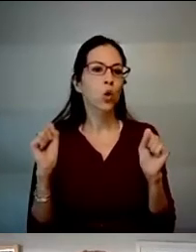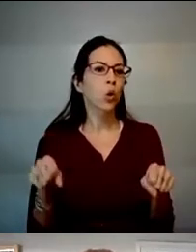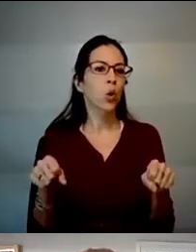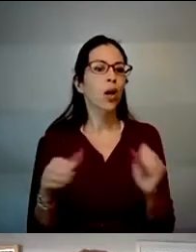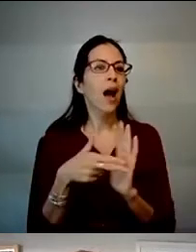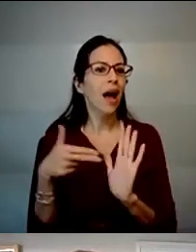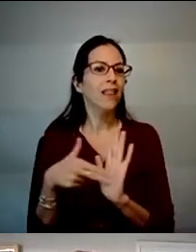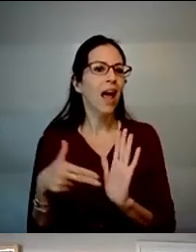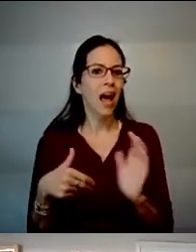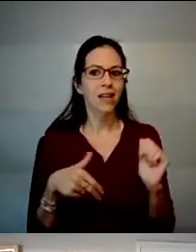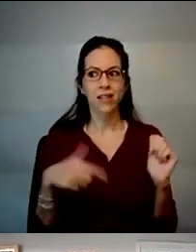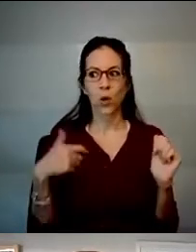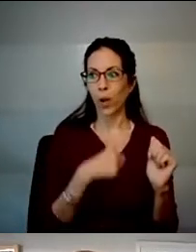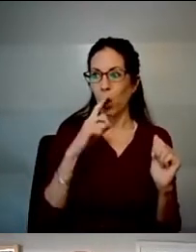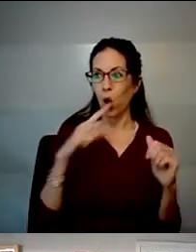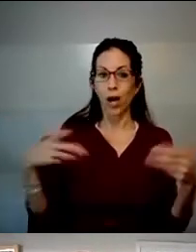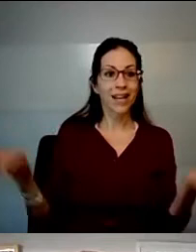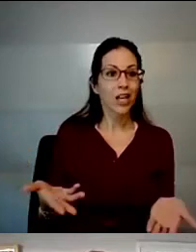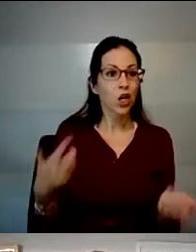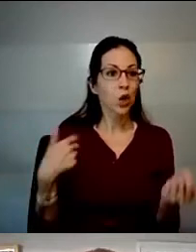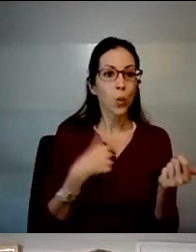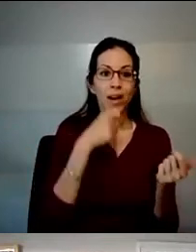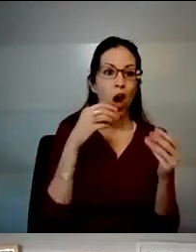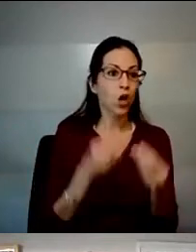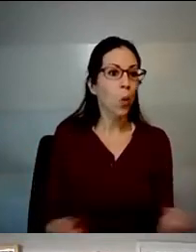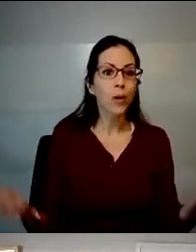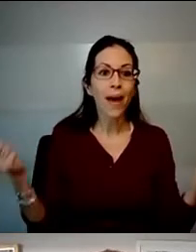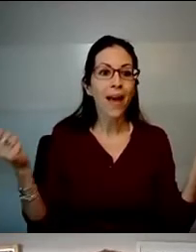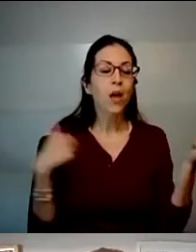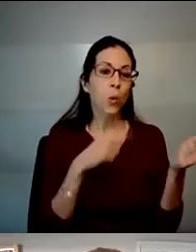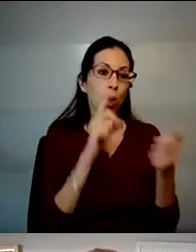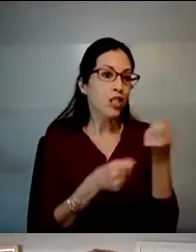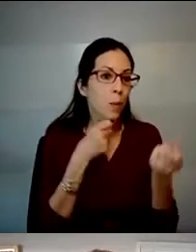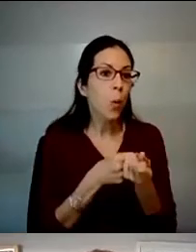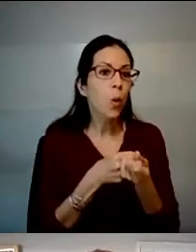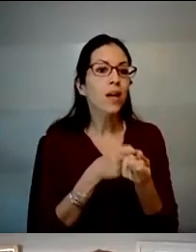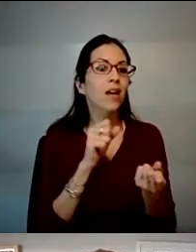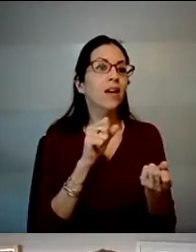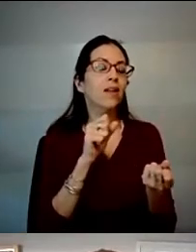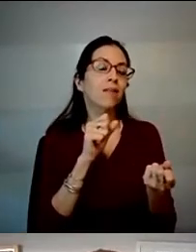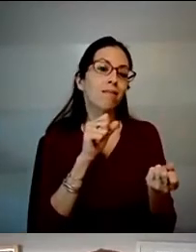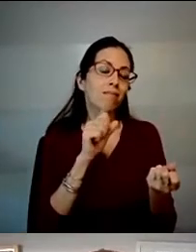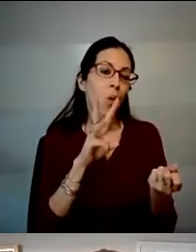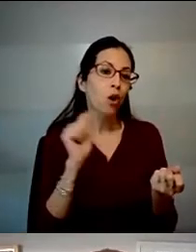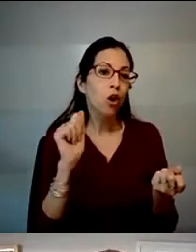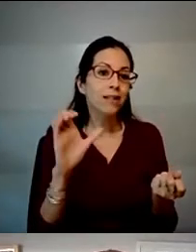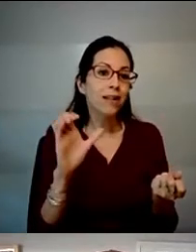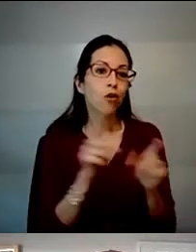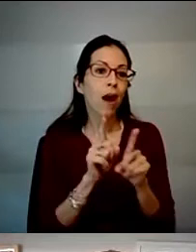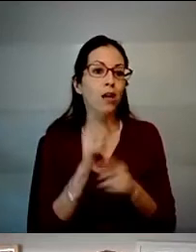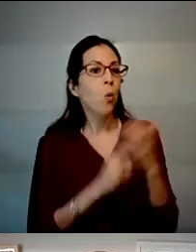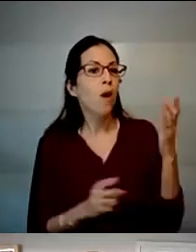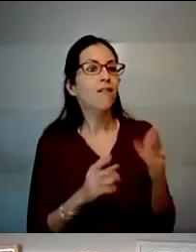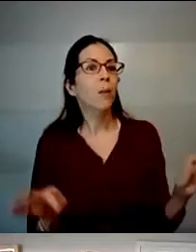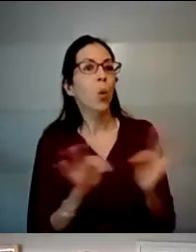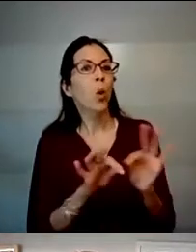hey, we're here, we're not going anyplace, we're supporting the Walker, you know, as one of the important cultural institutions of the